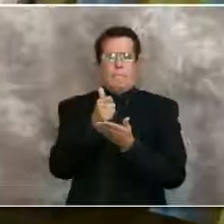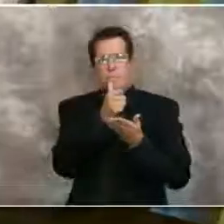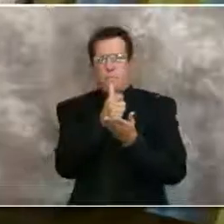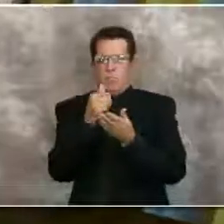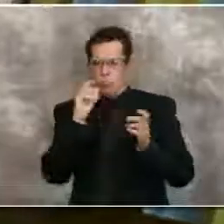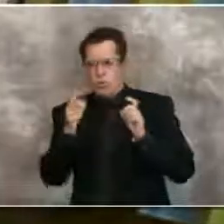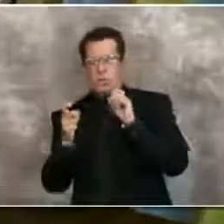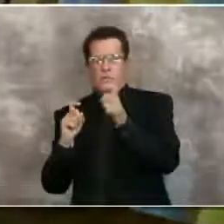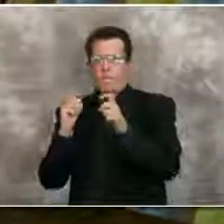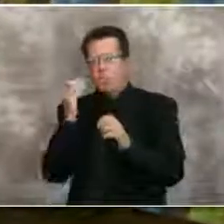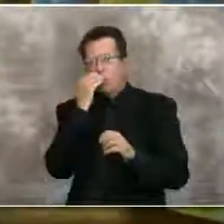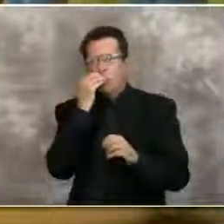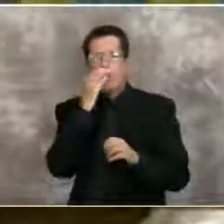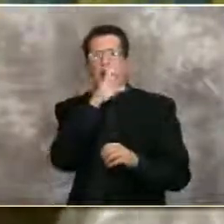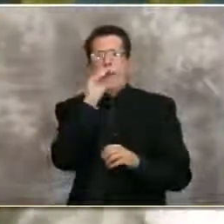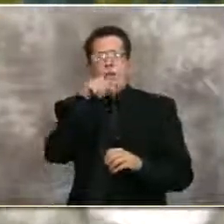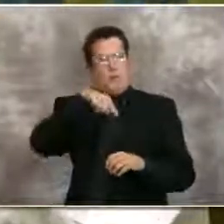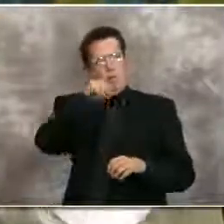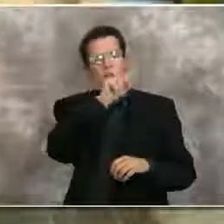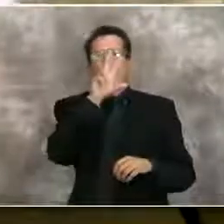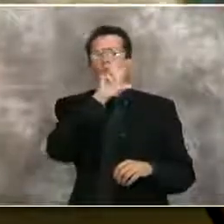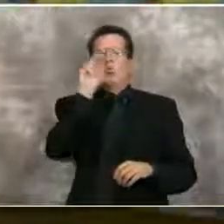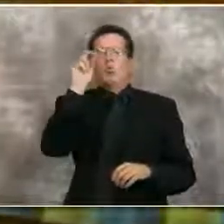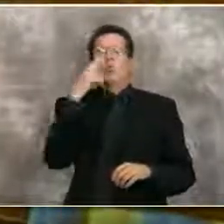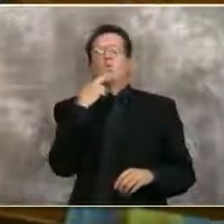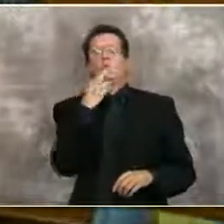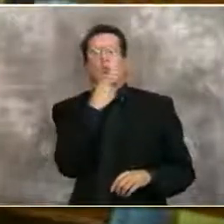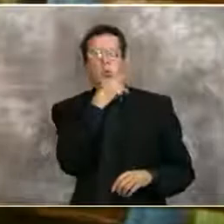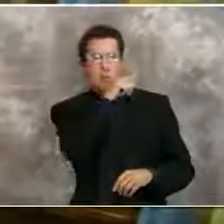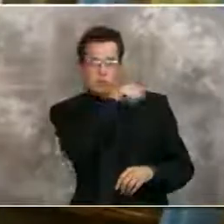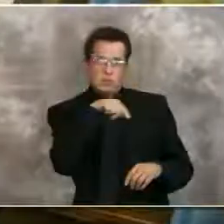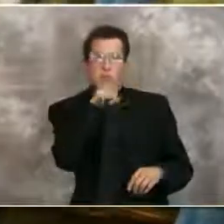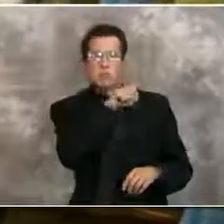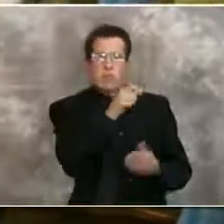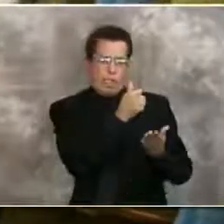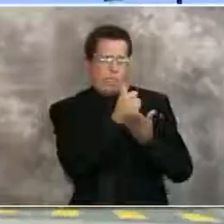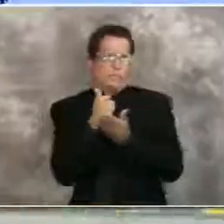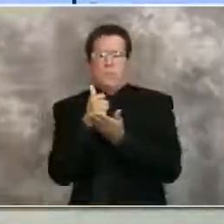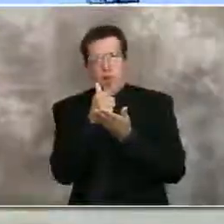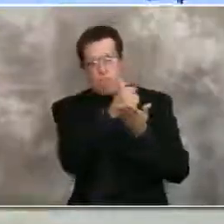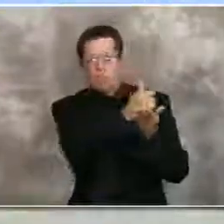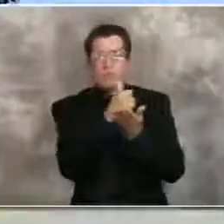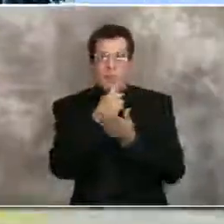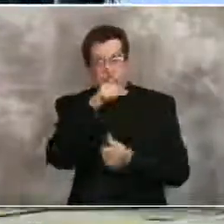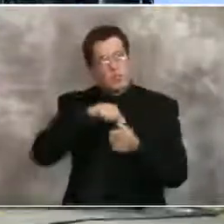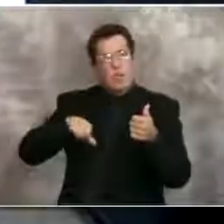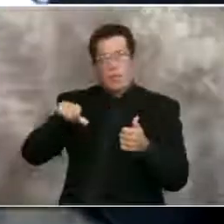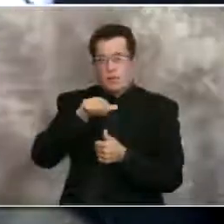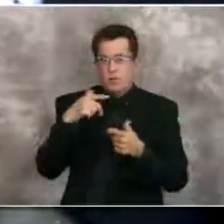than 30 different local restaurants. Through July 10th,